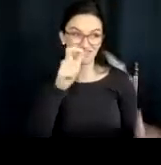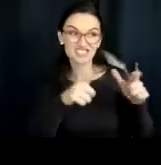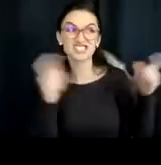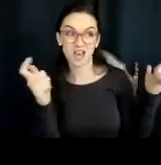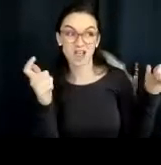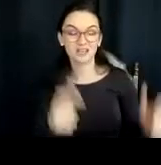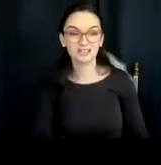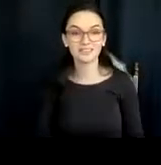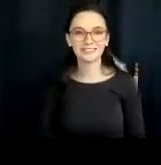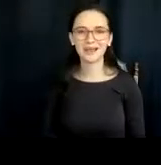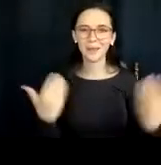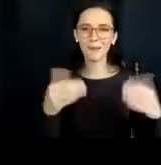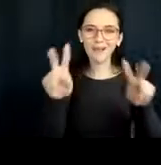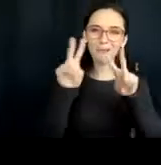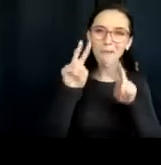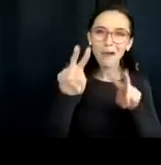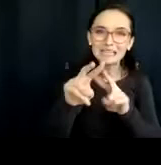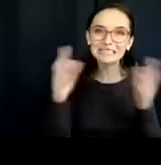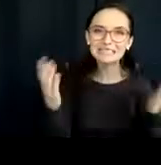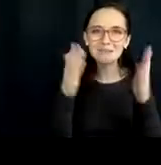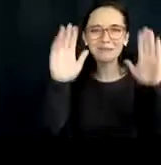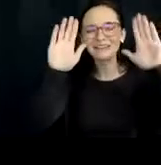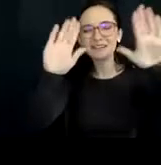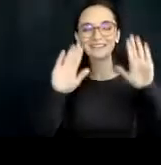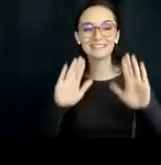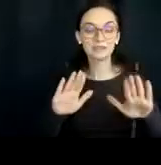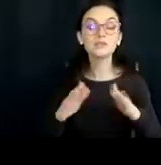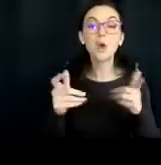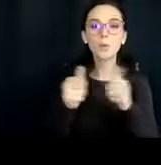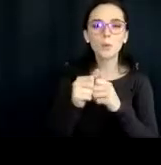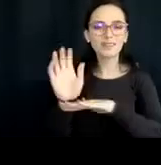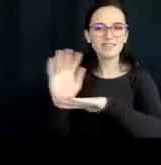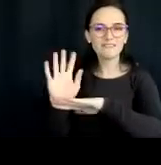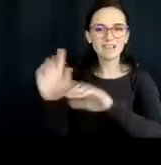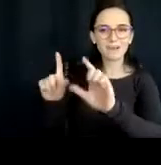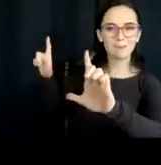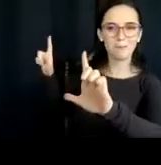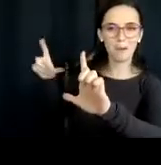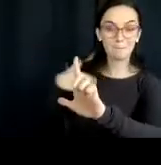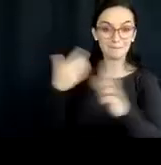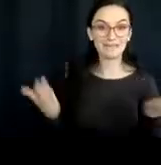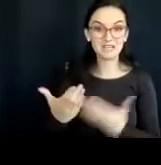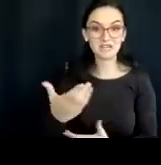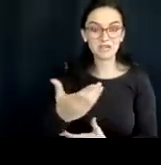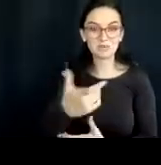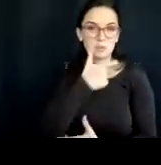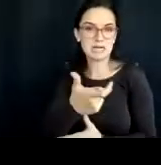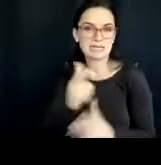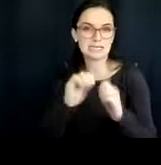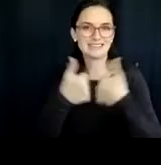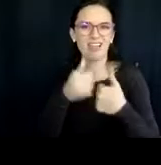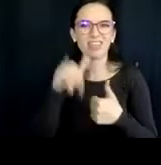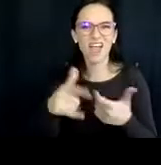be amazing. So with the video board, if I'm here watching a game, that kind of just shows it up close, is that